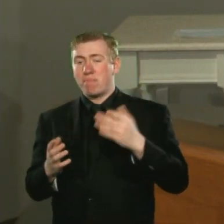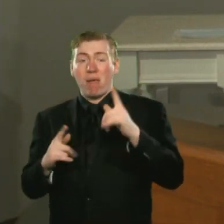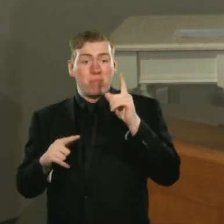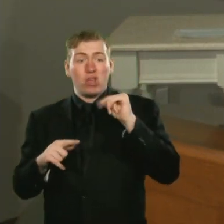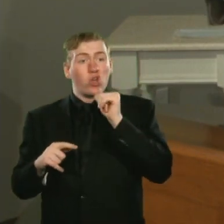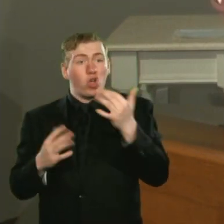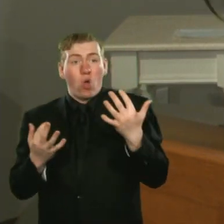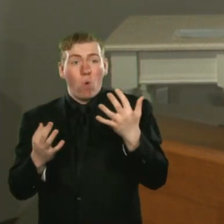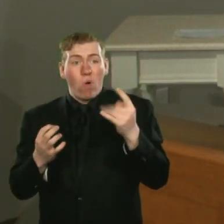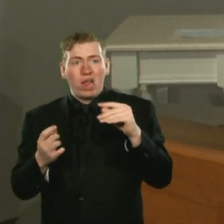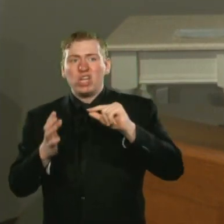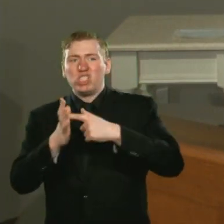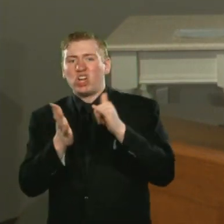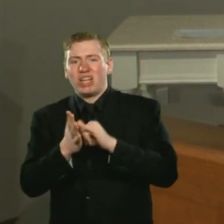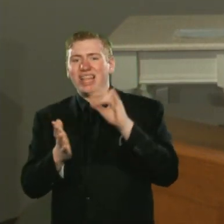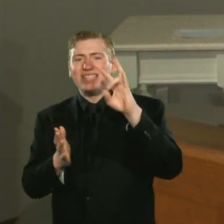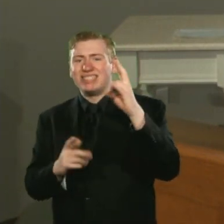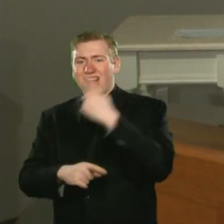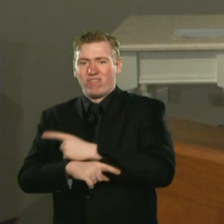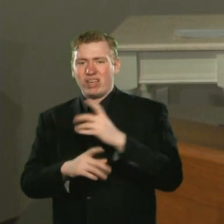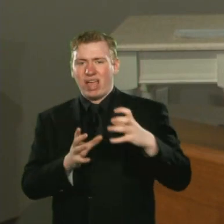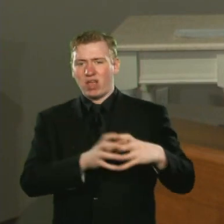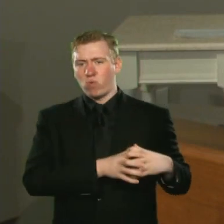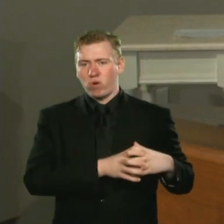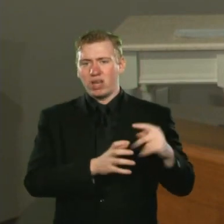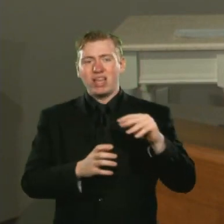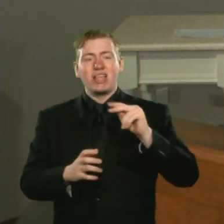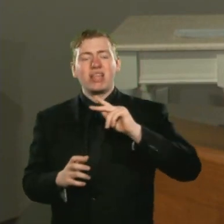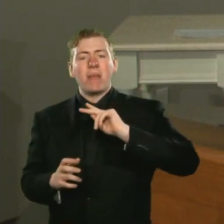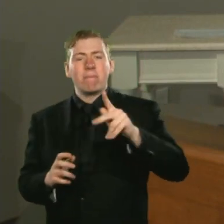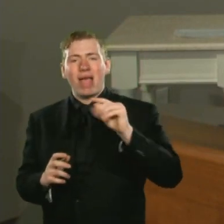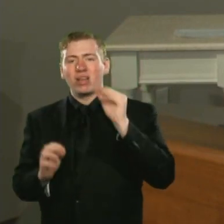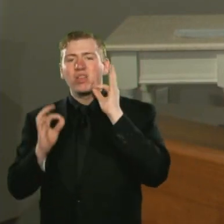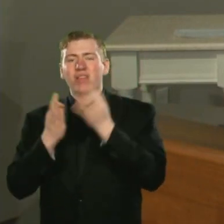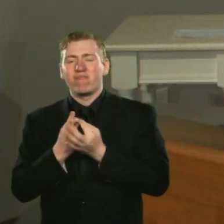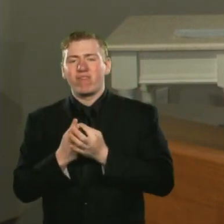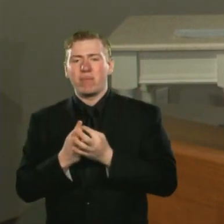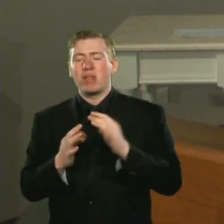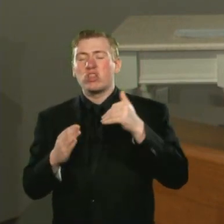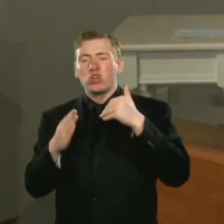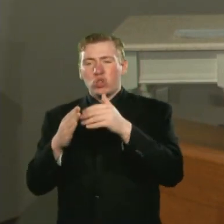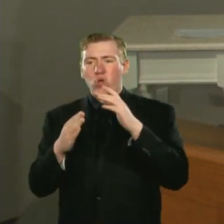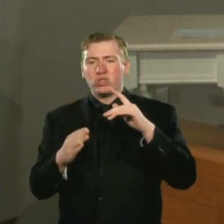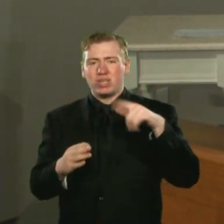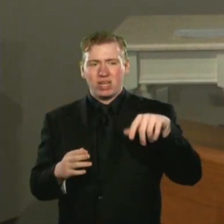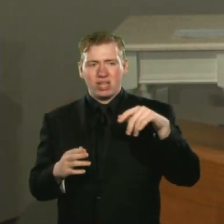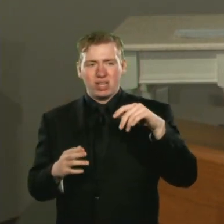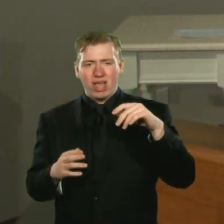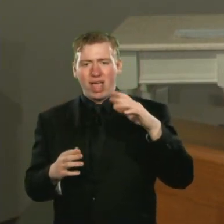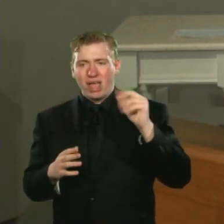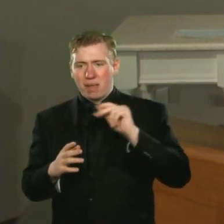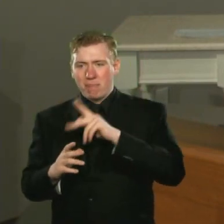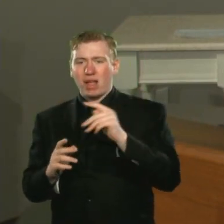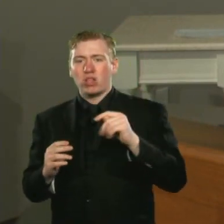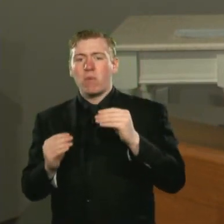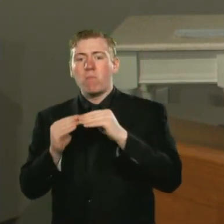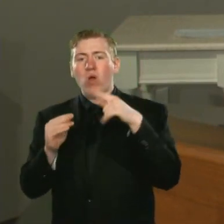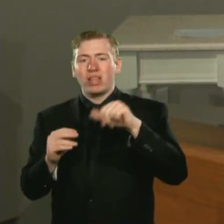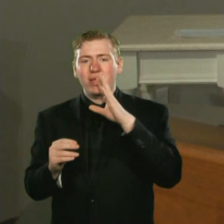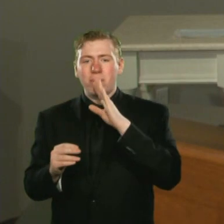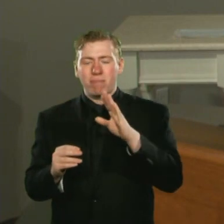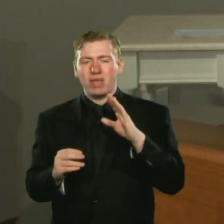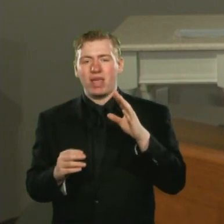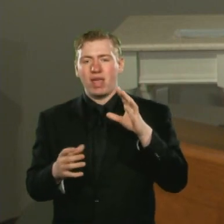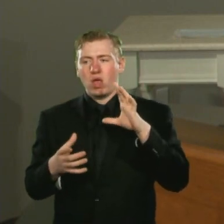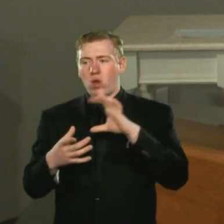couldn't wait to start that 7-day quarantine to get back to the family. And the closer they get back, the more they could be reconciled with their wife